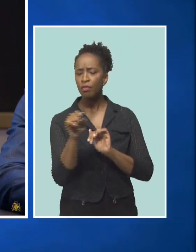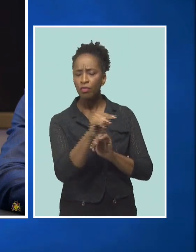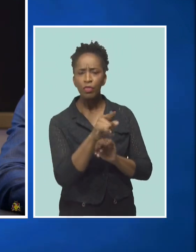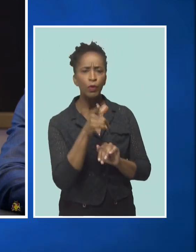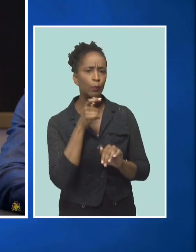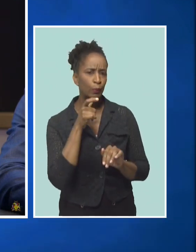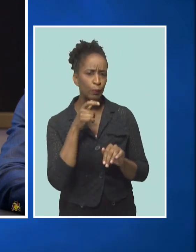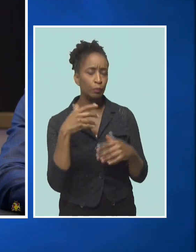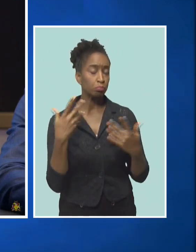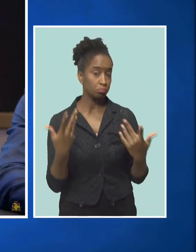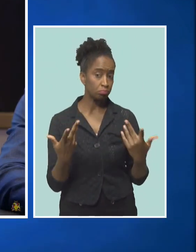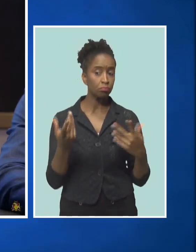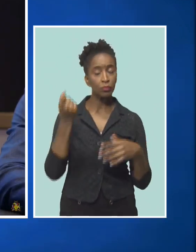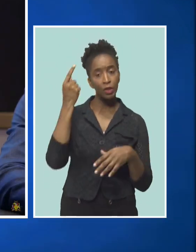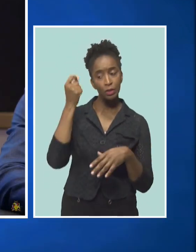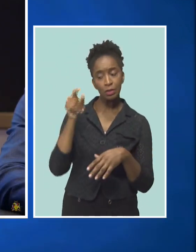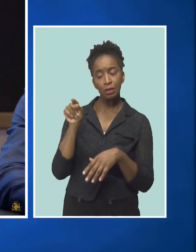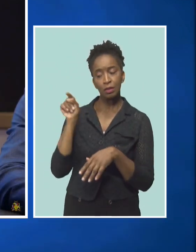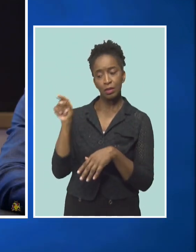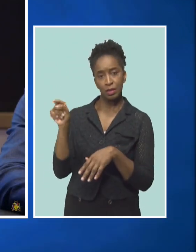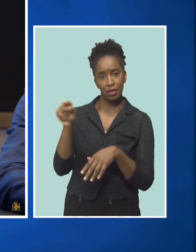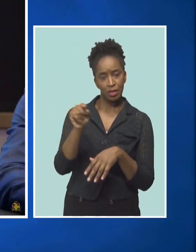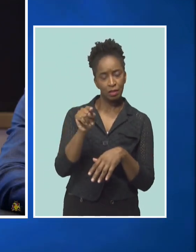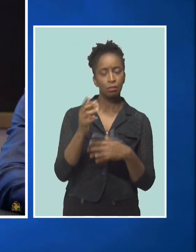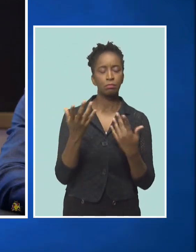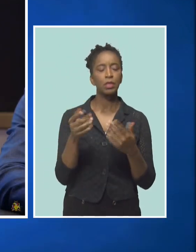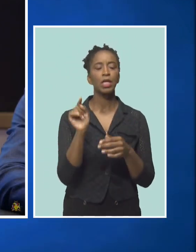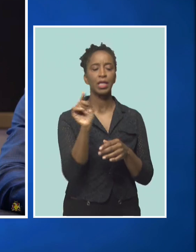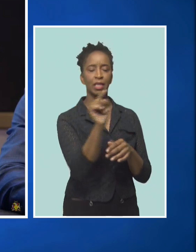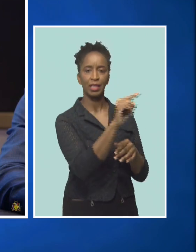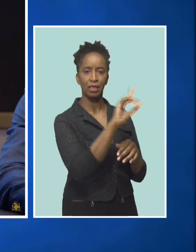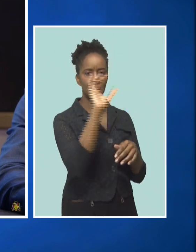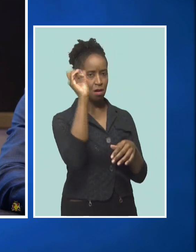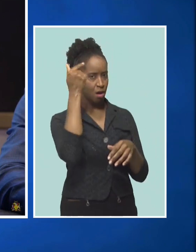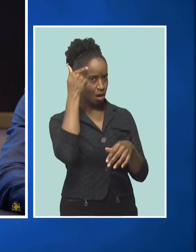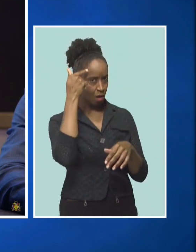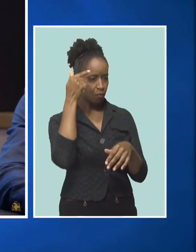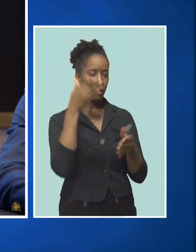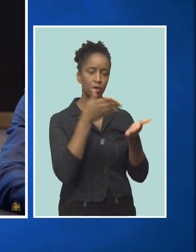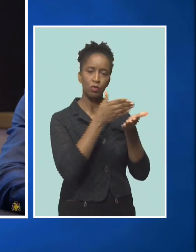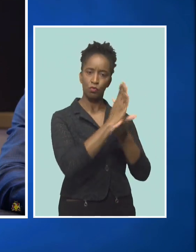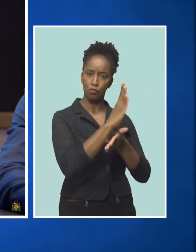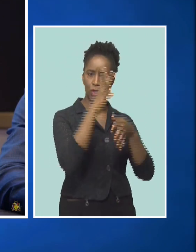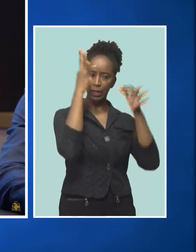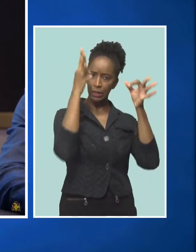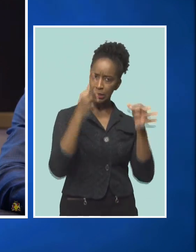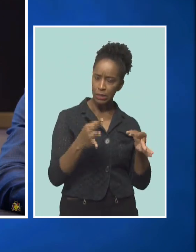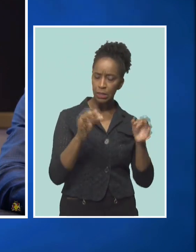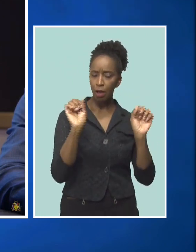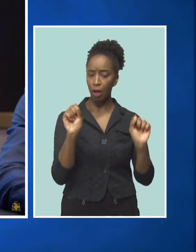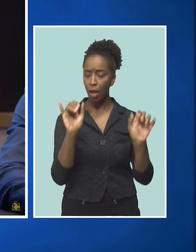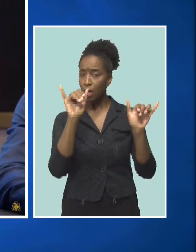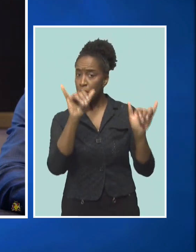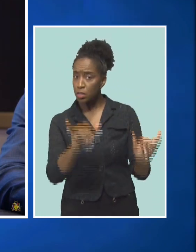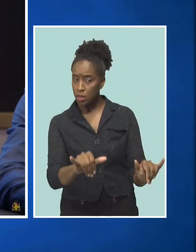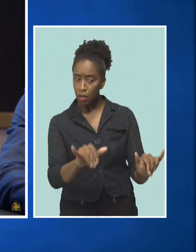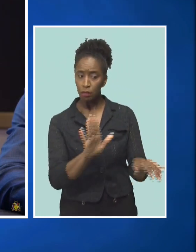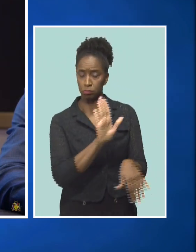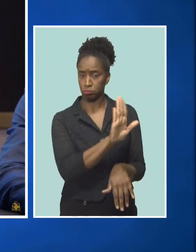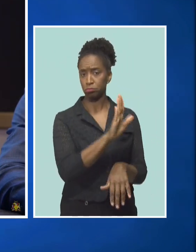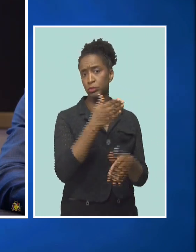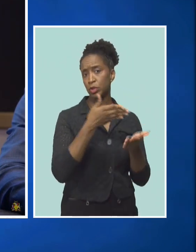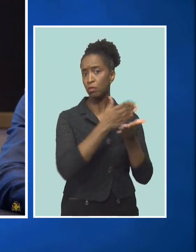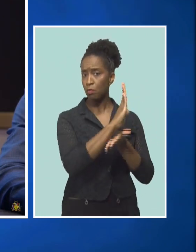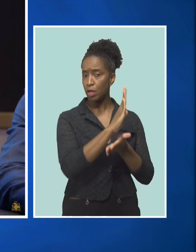any government to determine who should be within the jurisdiction of the particular country. The President